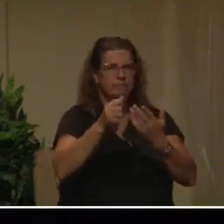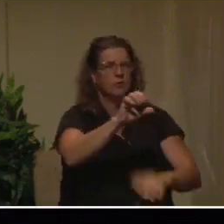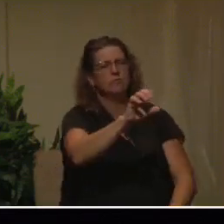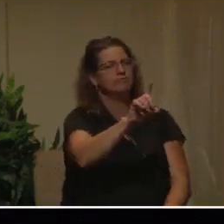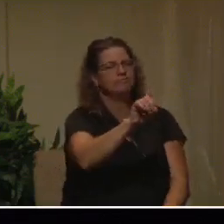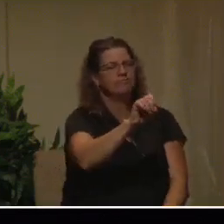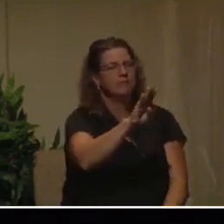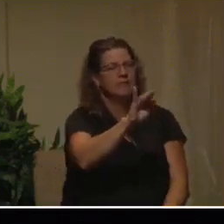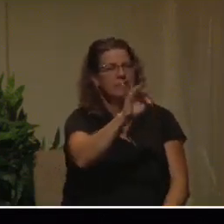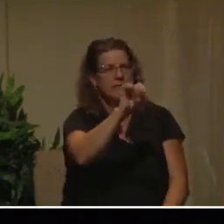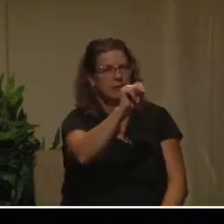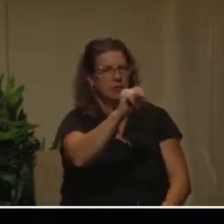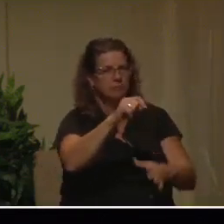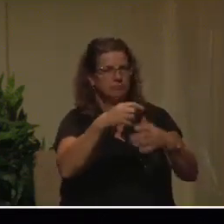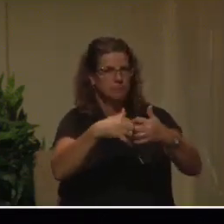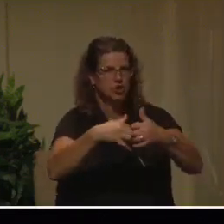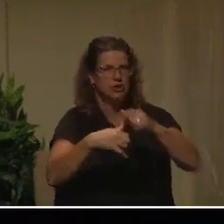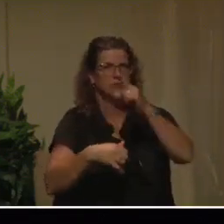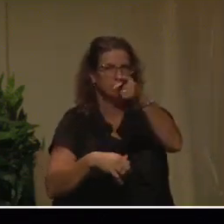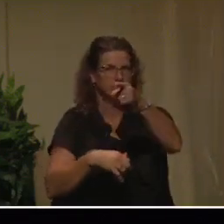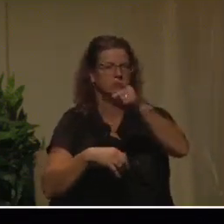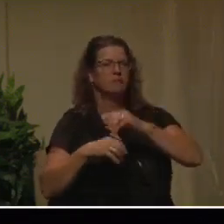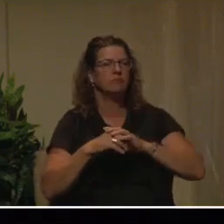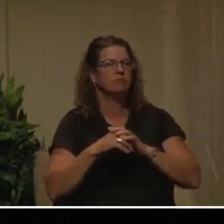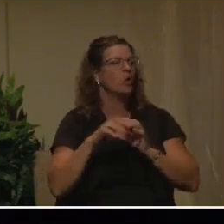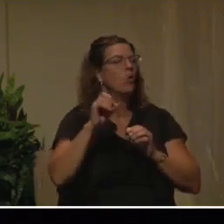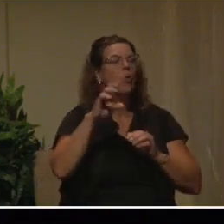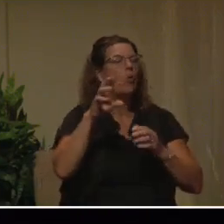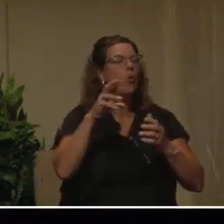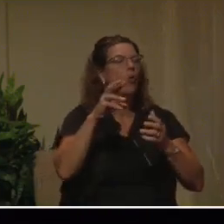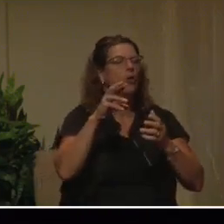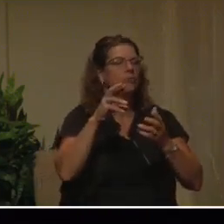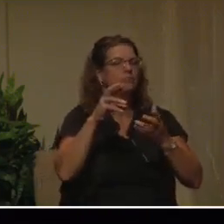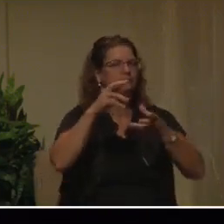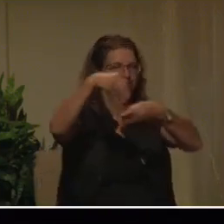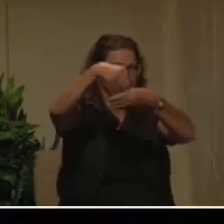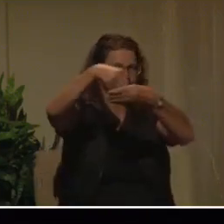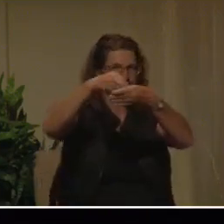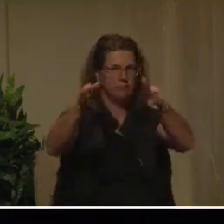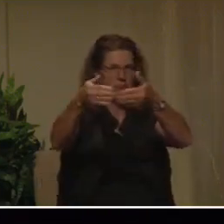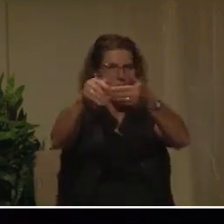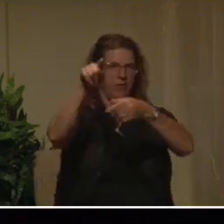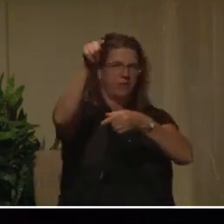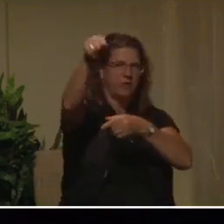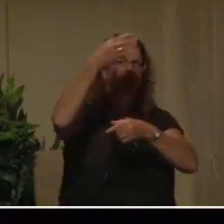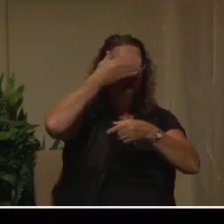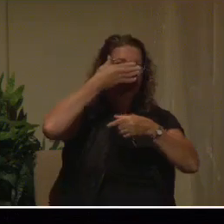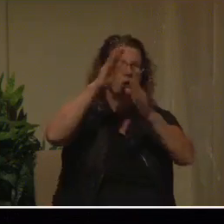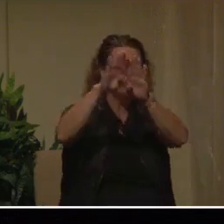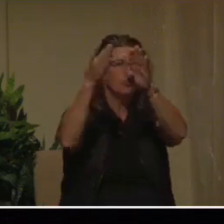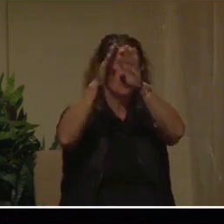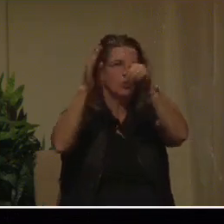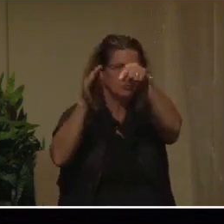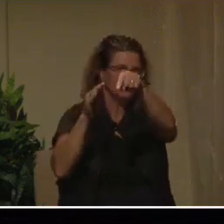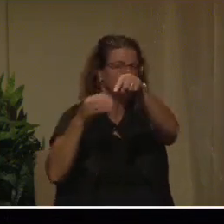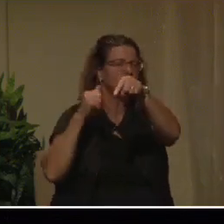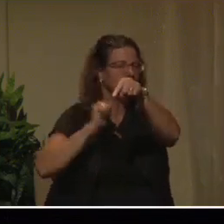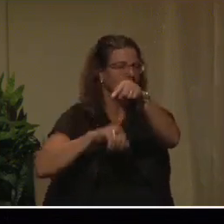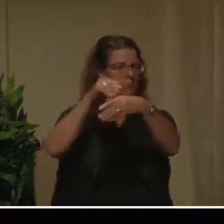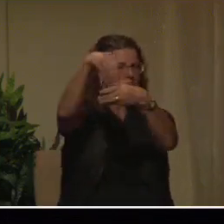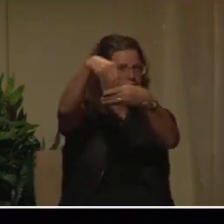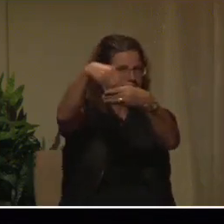up for monthly withdrawals, or put the offerings in the box that you see at the doors just before you